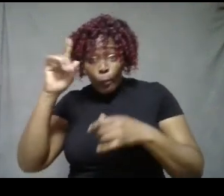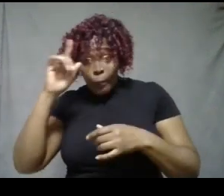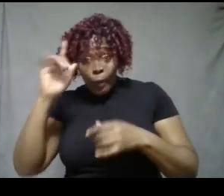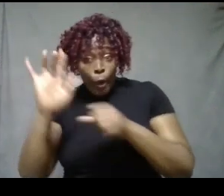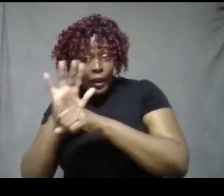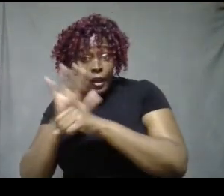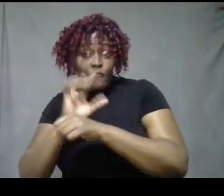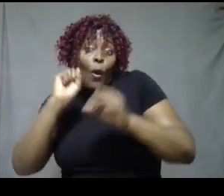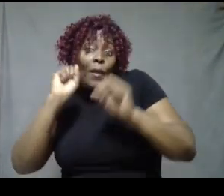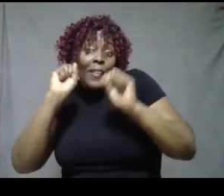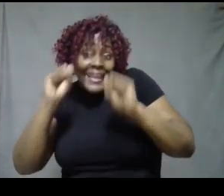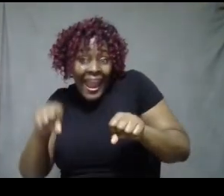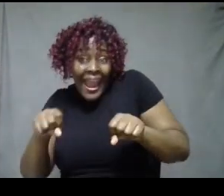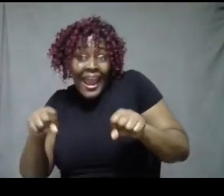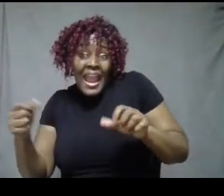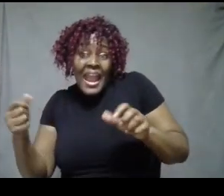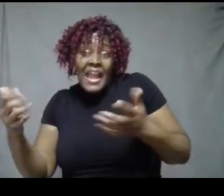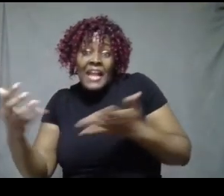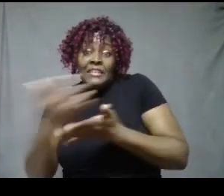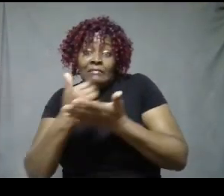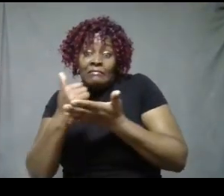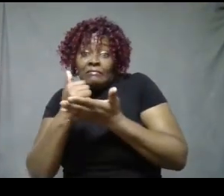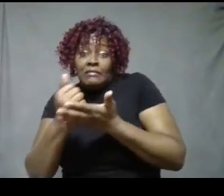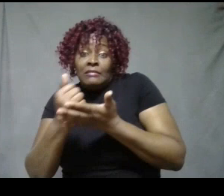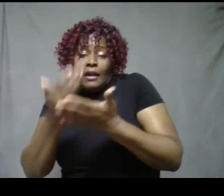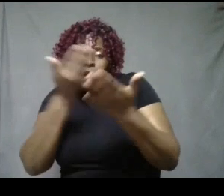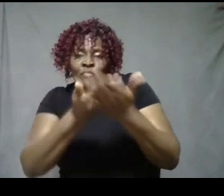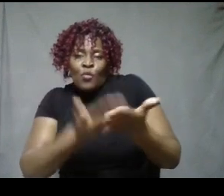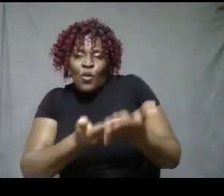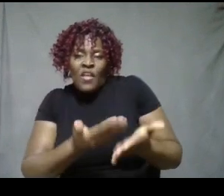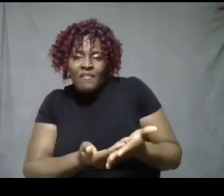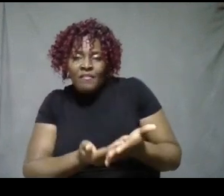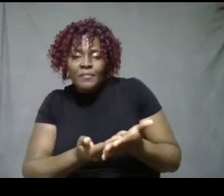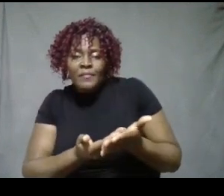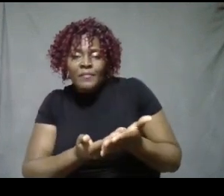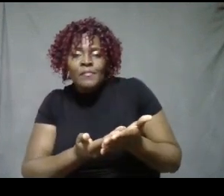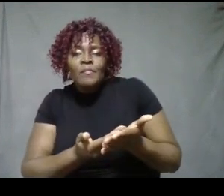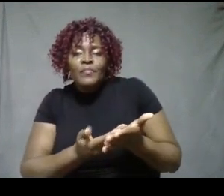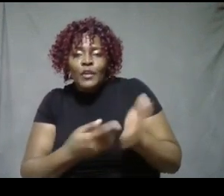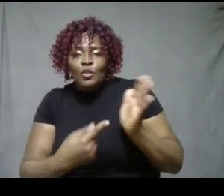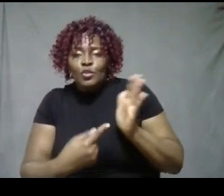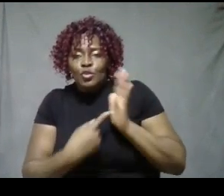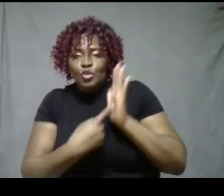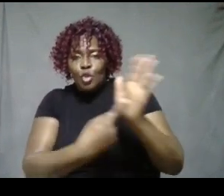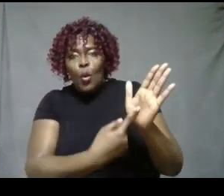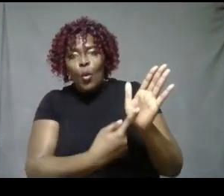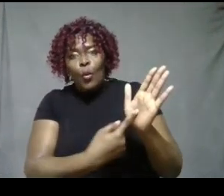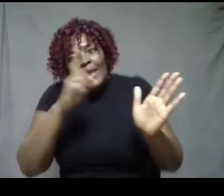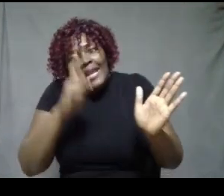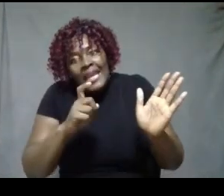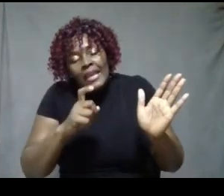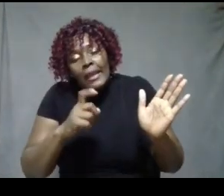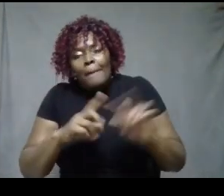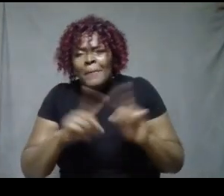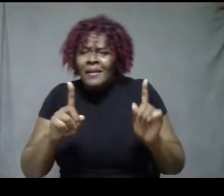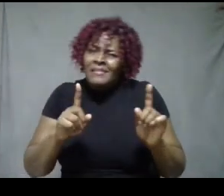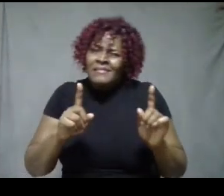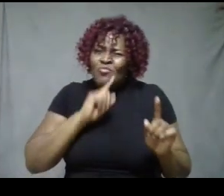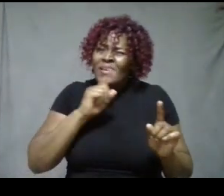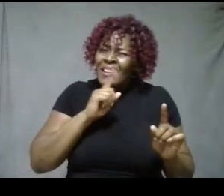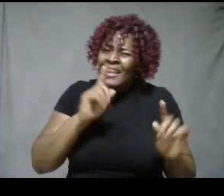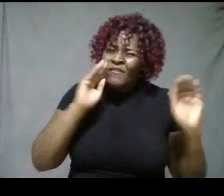can muster those piece of evidentiary documents to support their claims. But I'm most concerned with